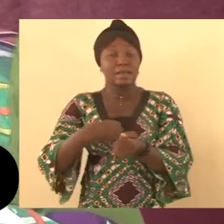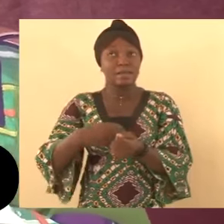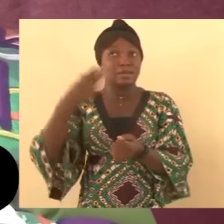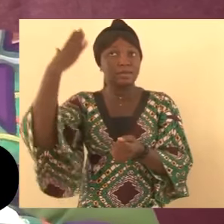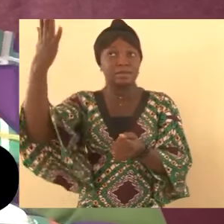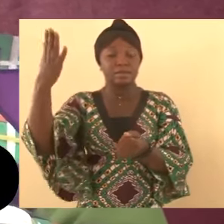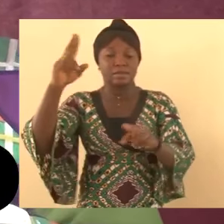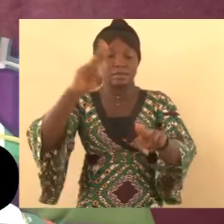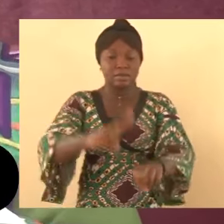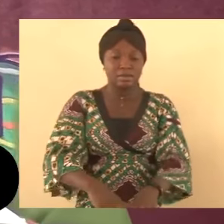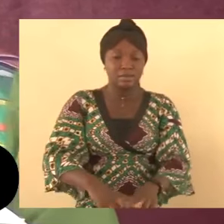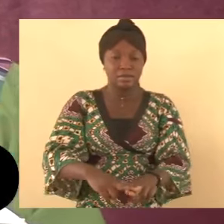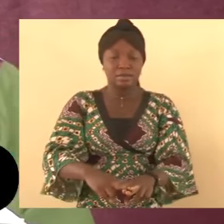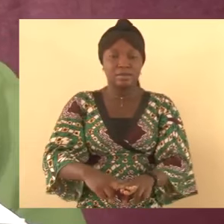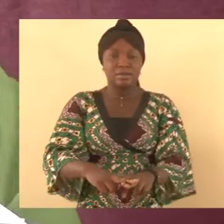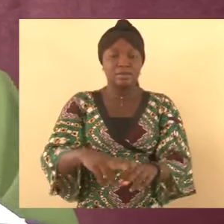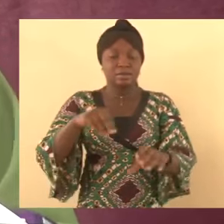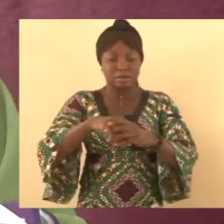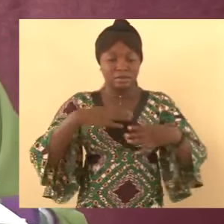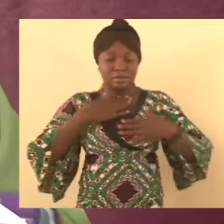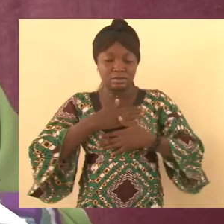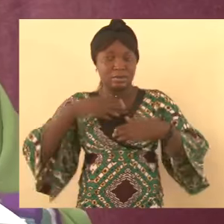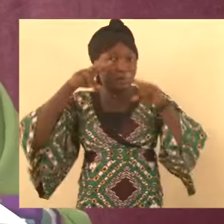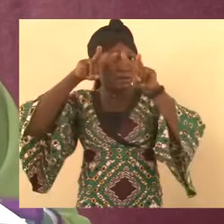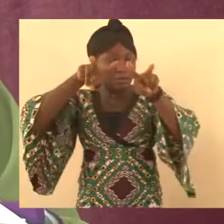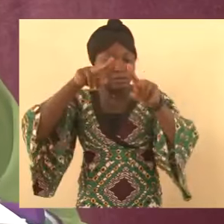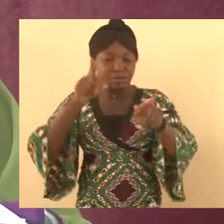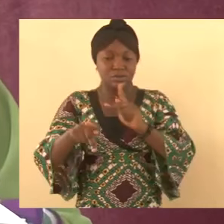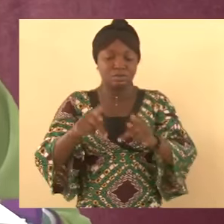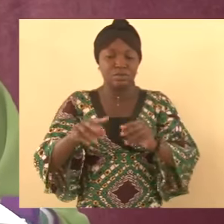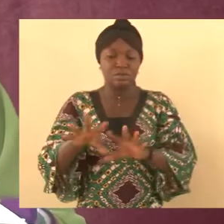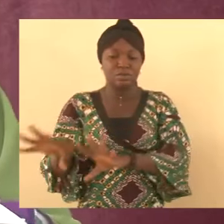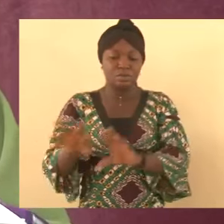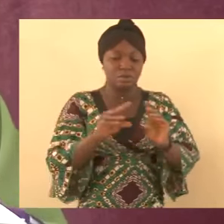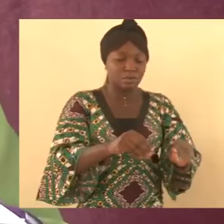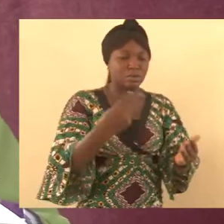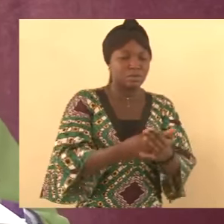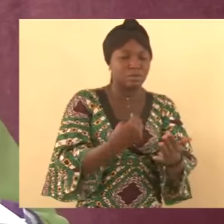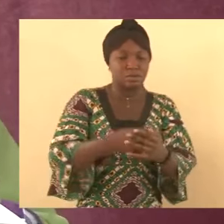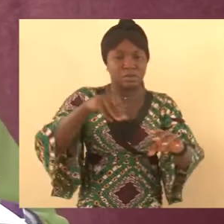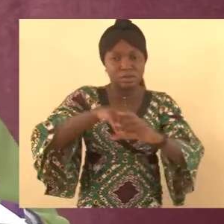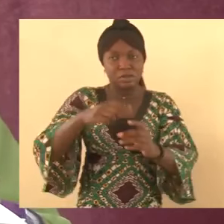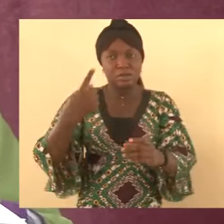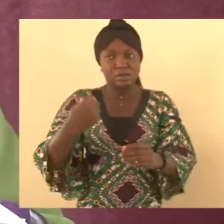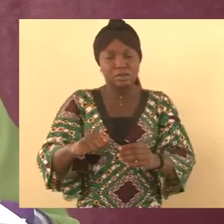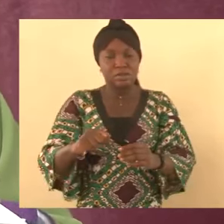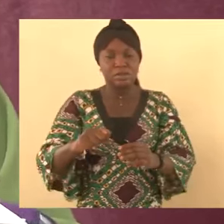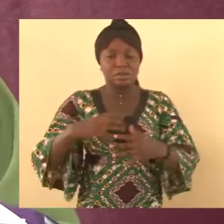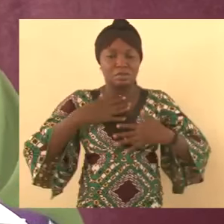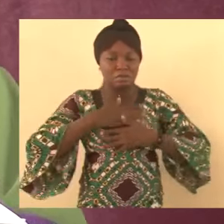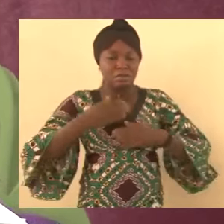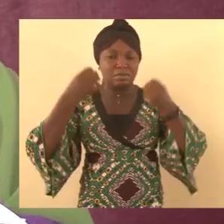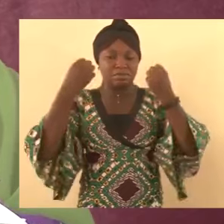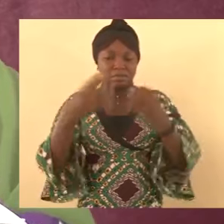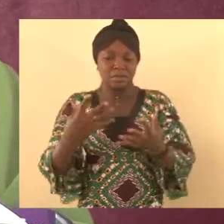And he sat down opposite the treasury and watched the multitude putting money into the treasury.